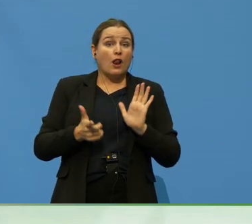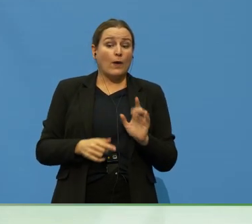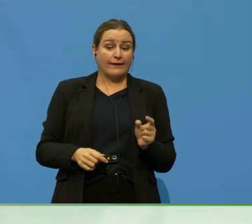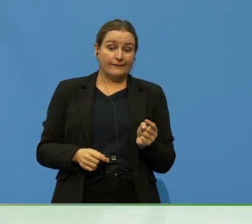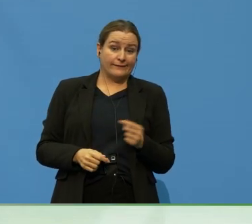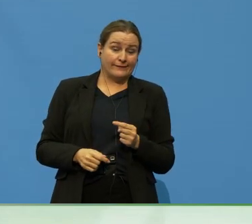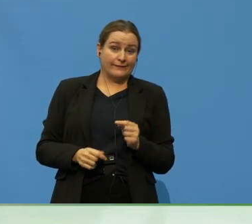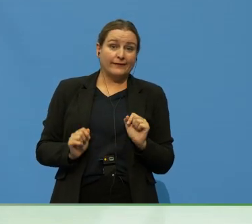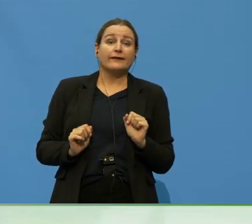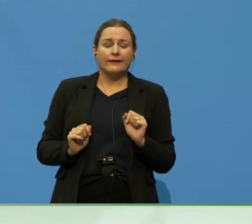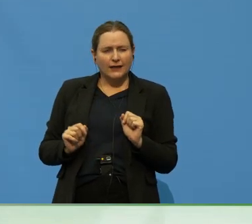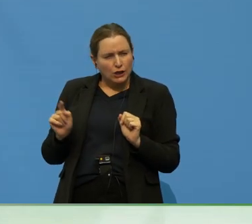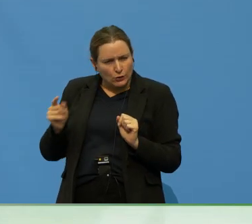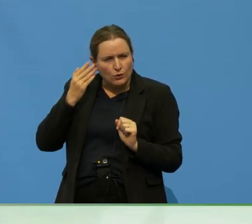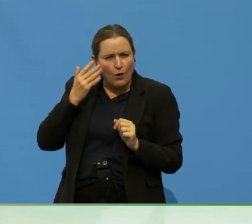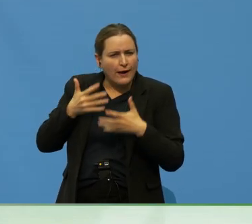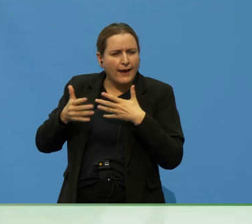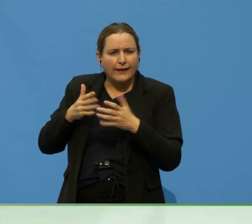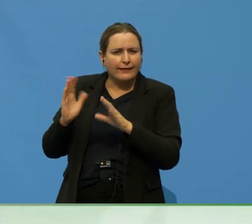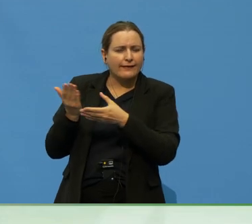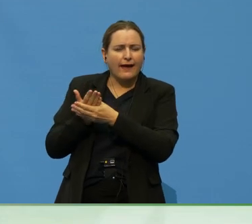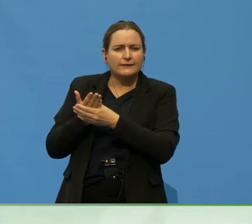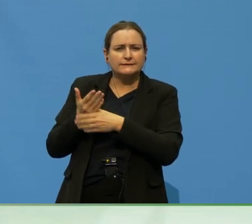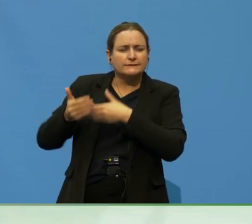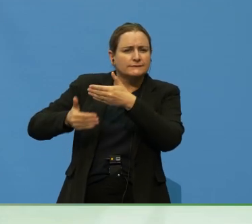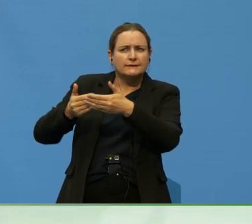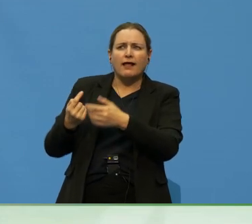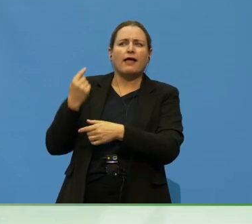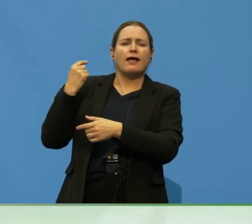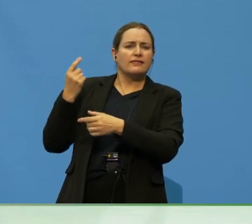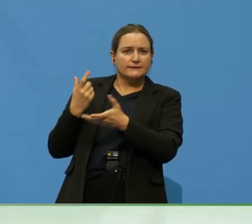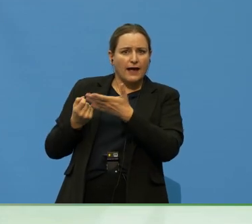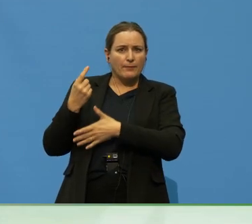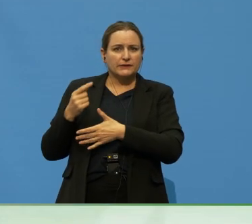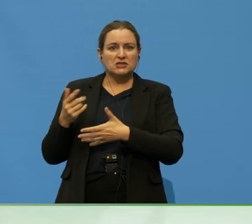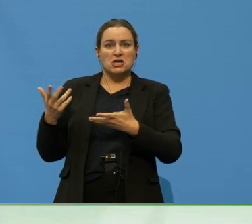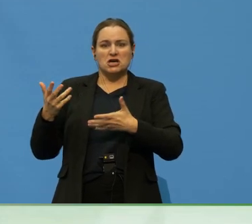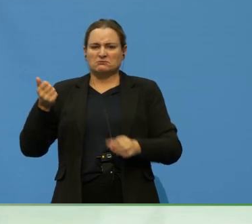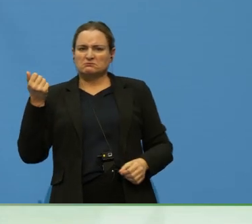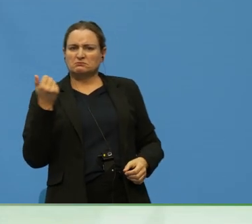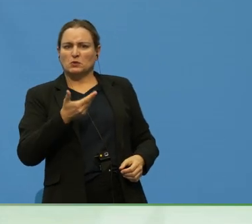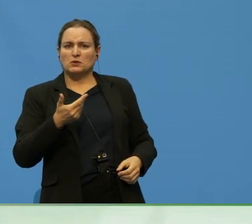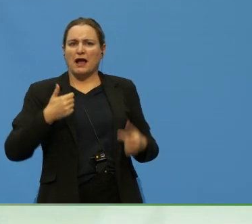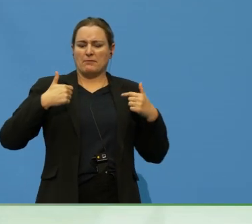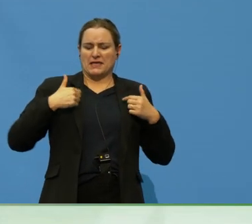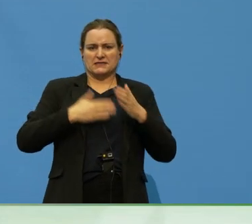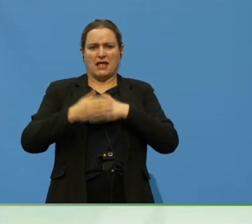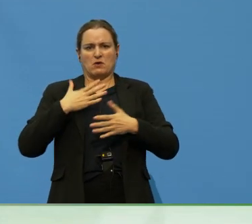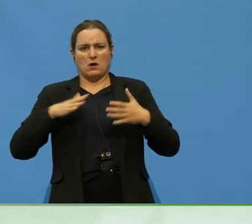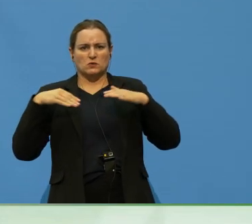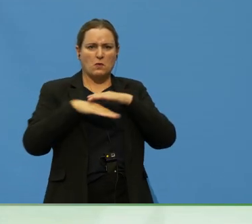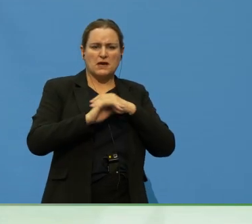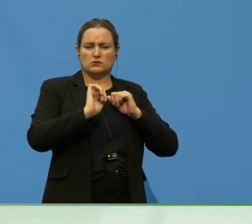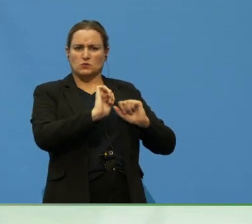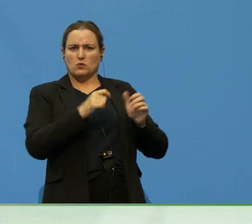mentioned some cases. So let's move towards this implementing rights-based approaches on